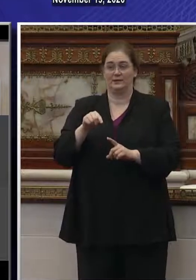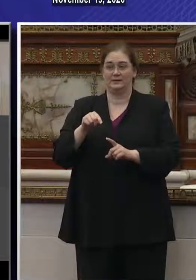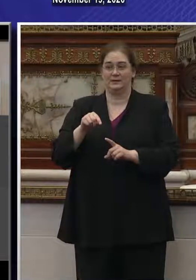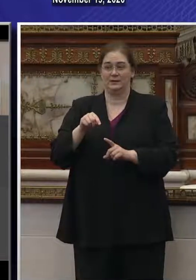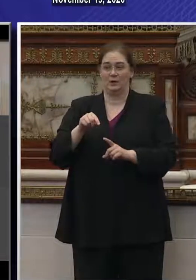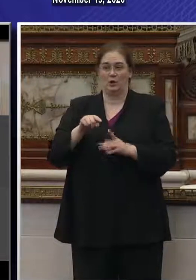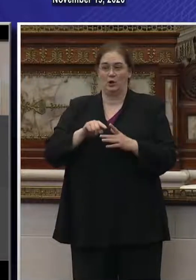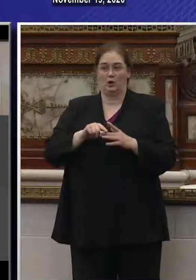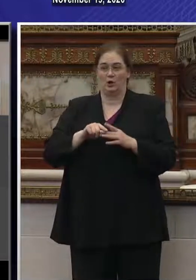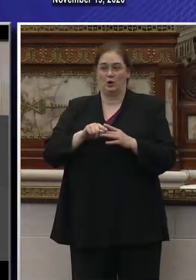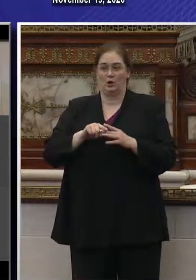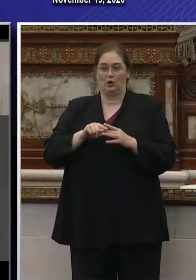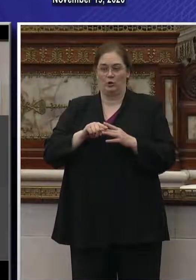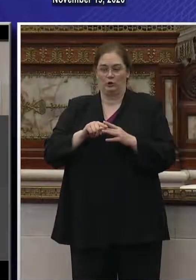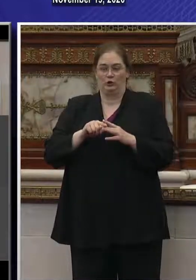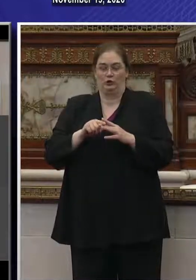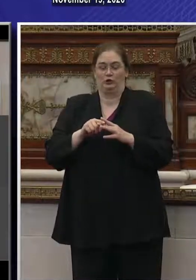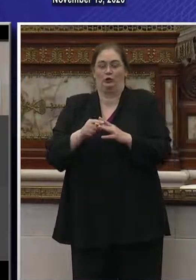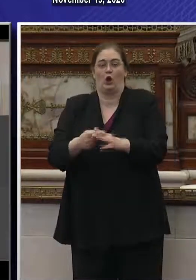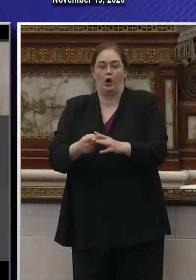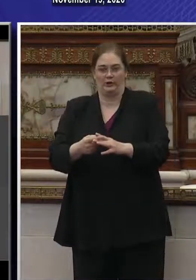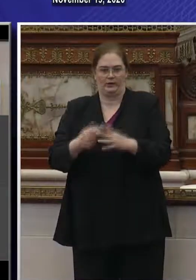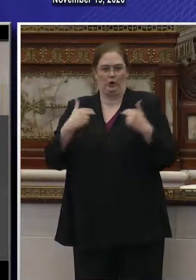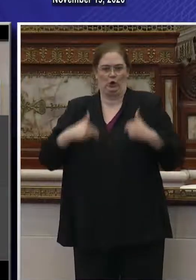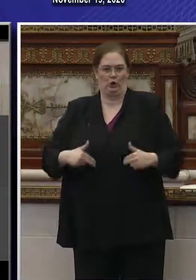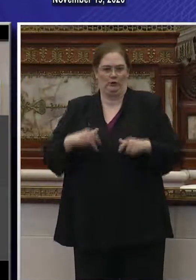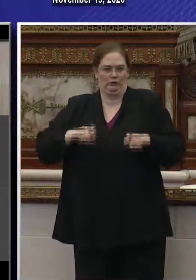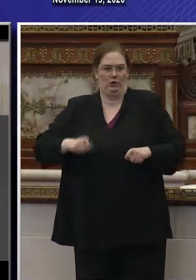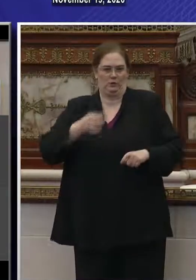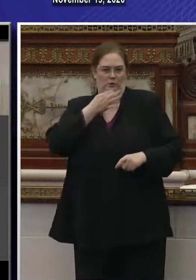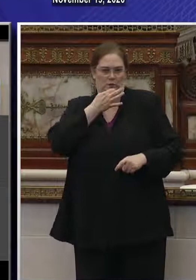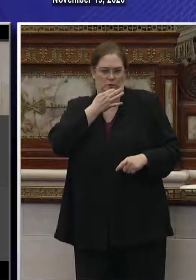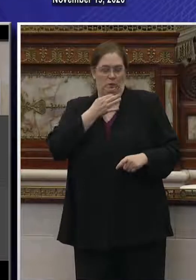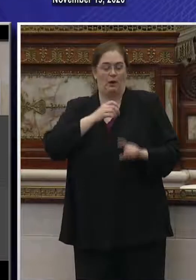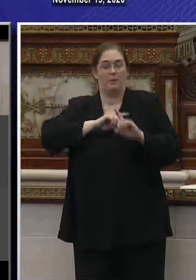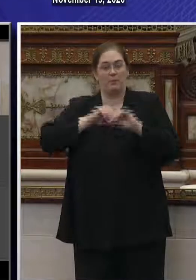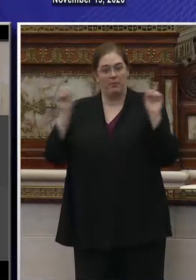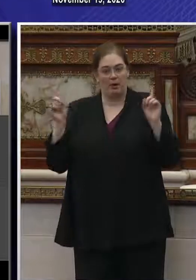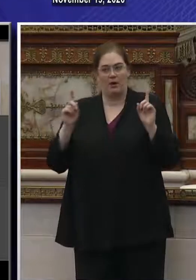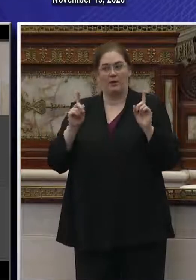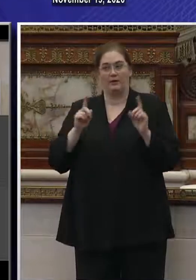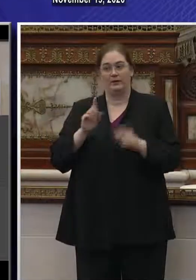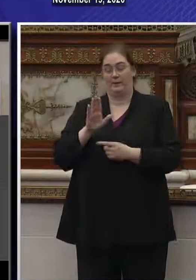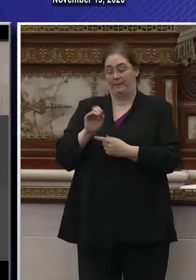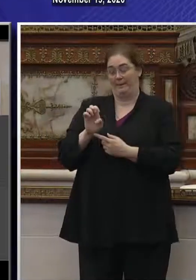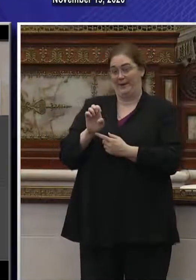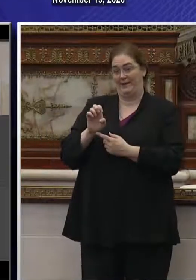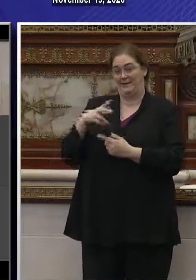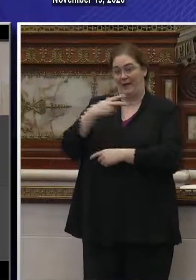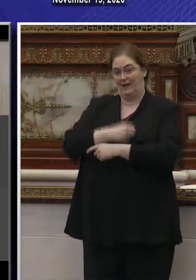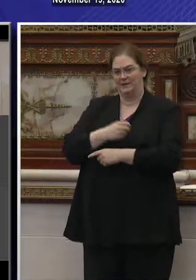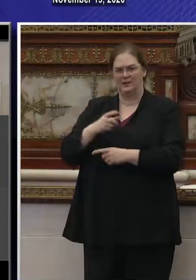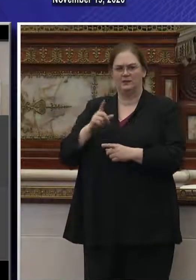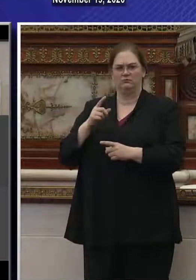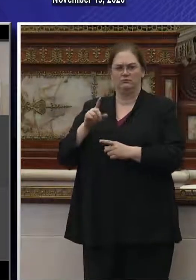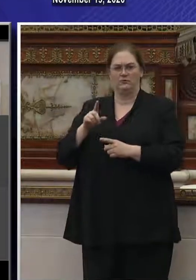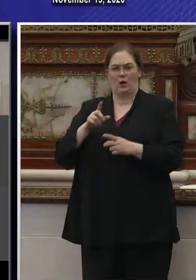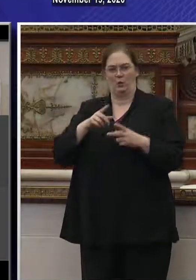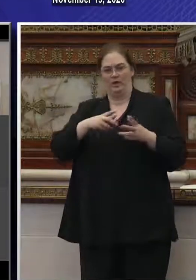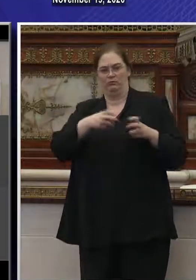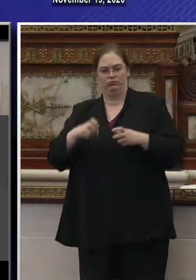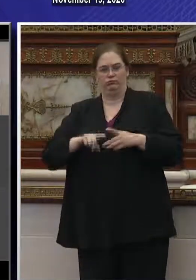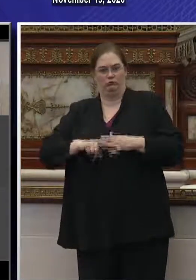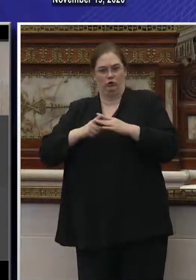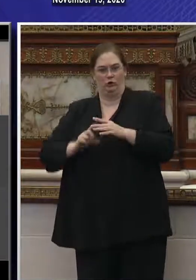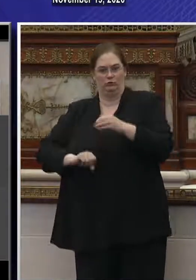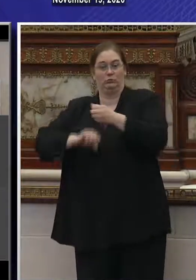we're entering humans is our phase. We're entering human trials very shortly. But the base vaccine is one that's been in literally billions